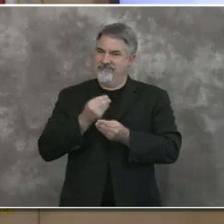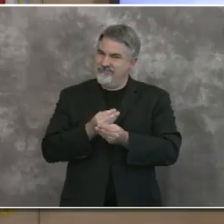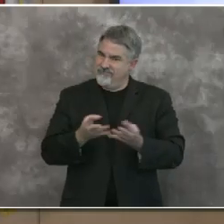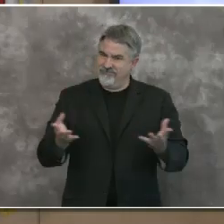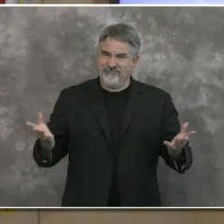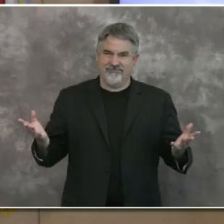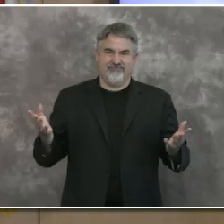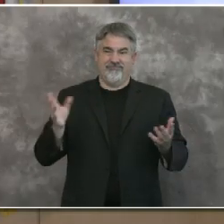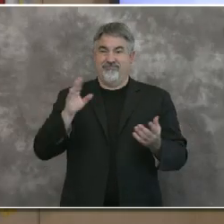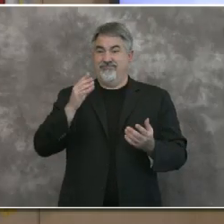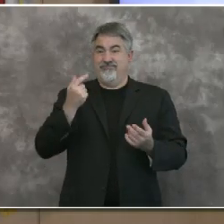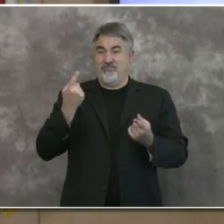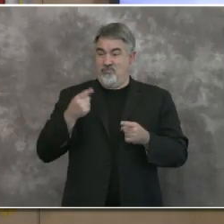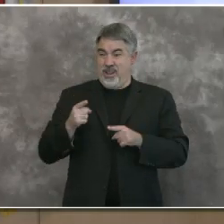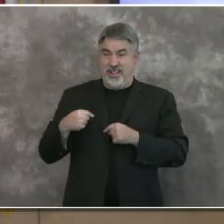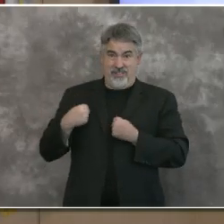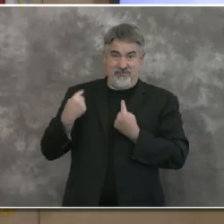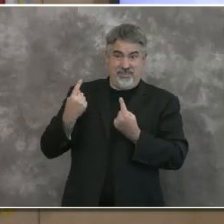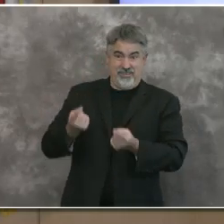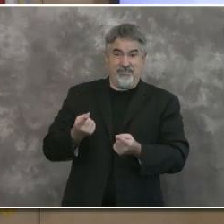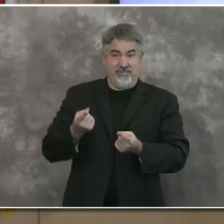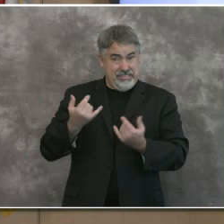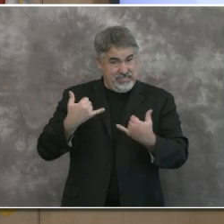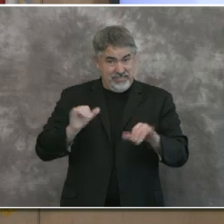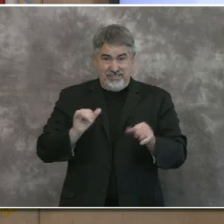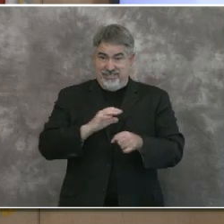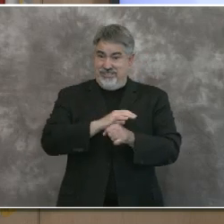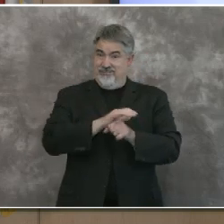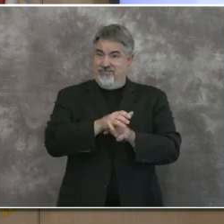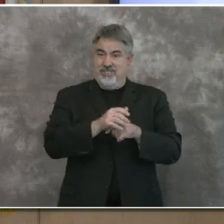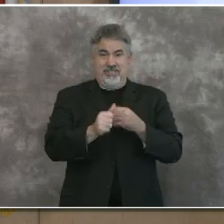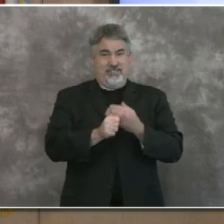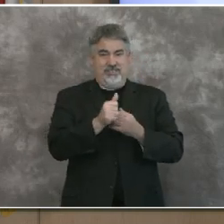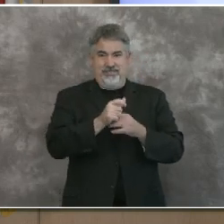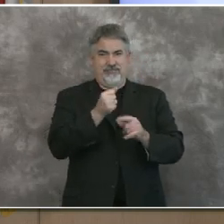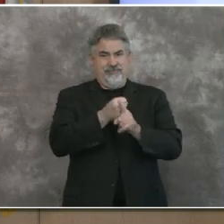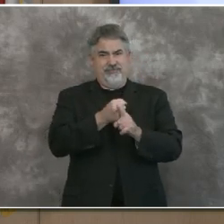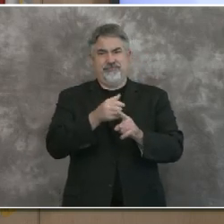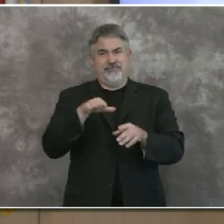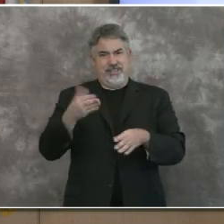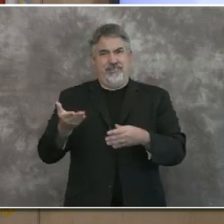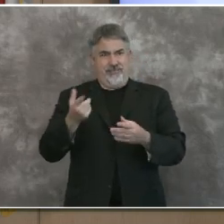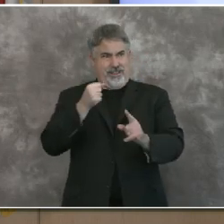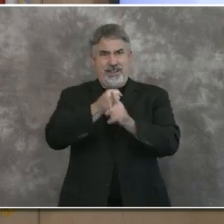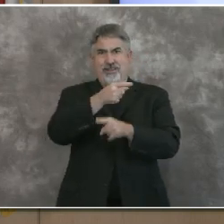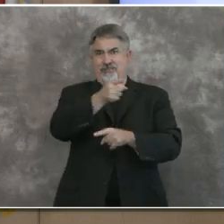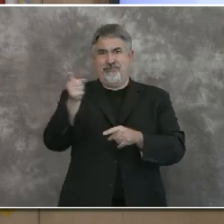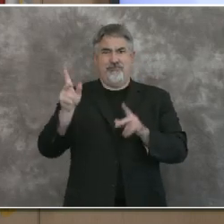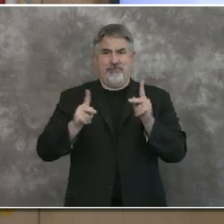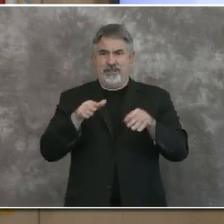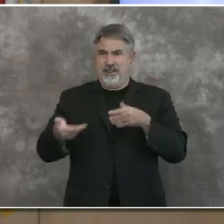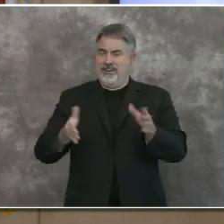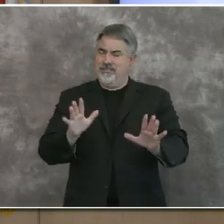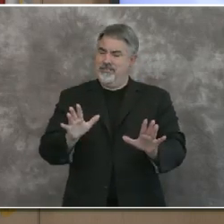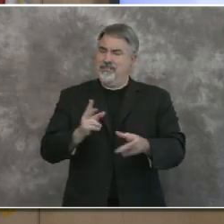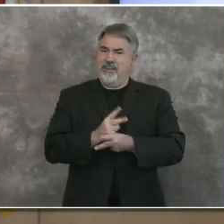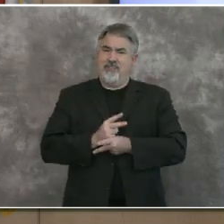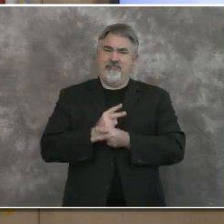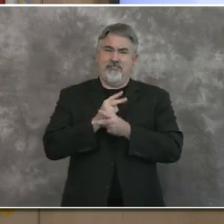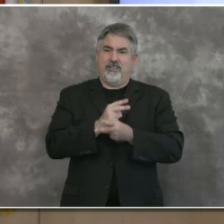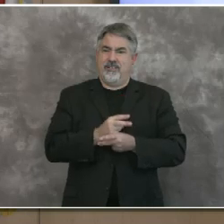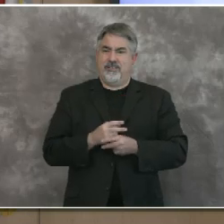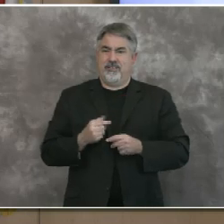the actions and steps we have taken, this still is a deadly virus and disease, and had we not taken the actions and steps we've taken, we